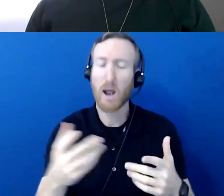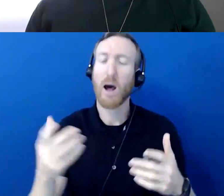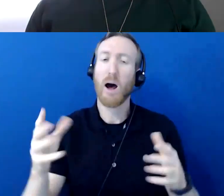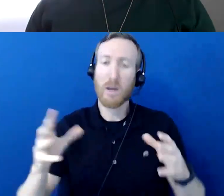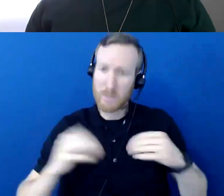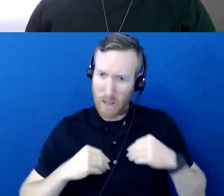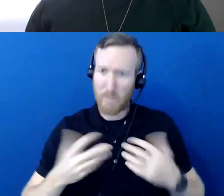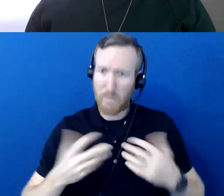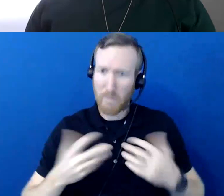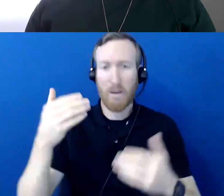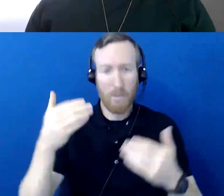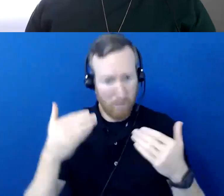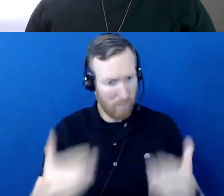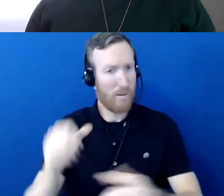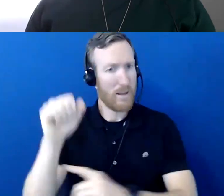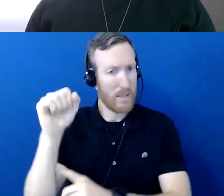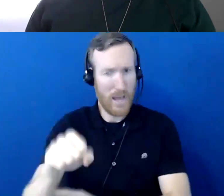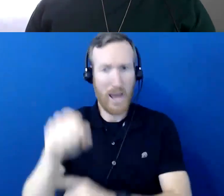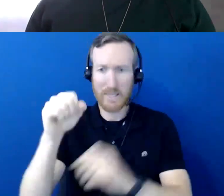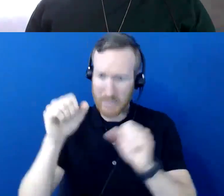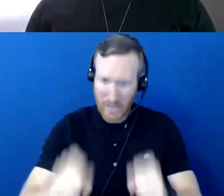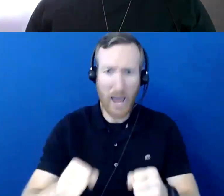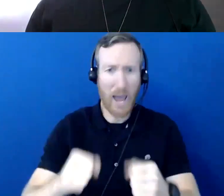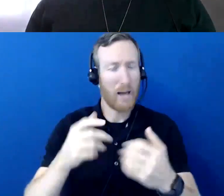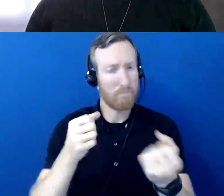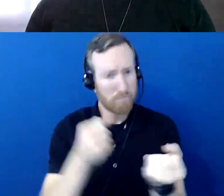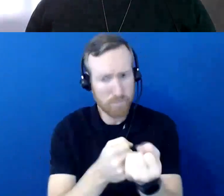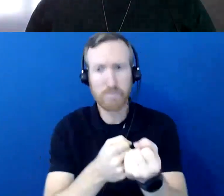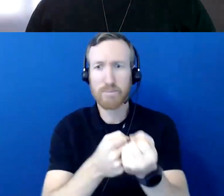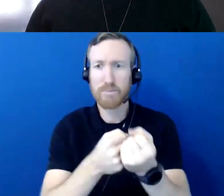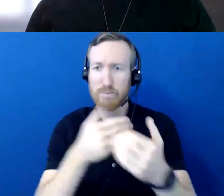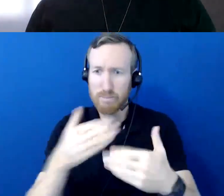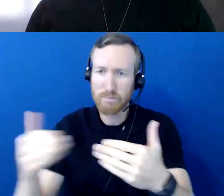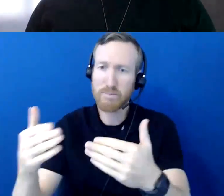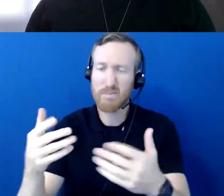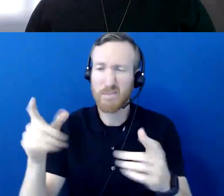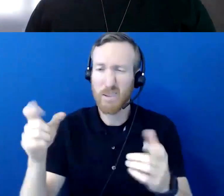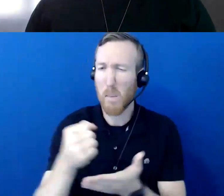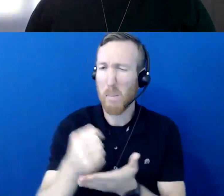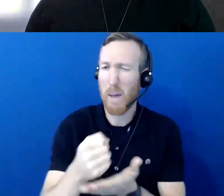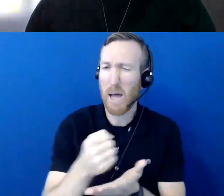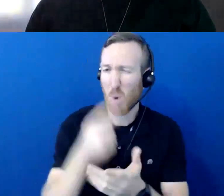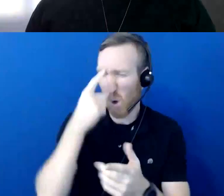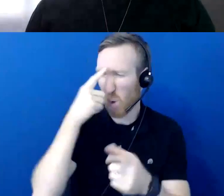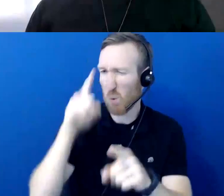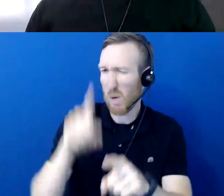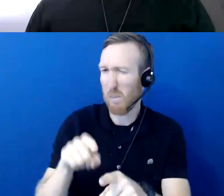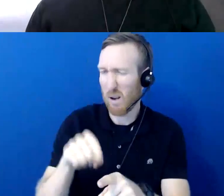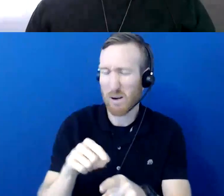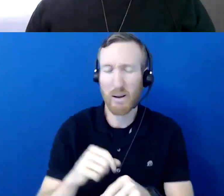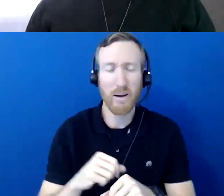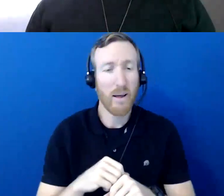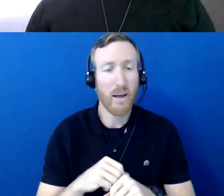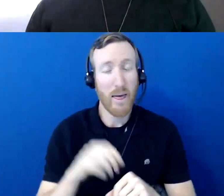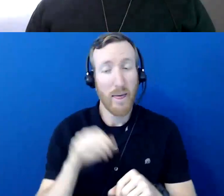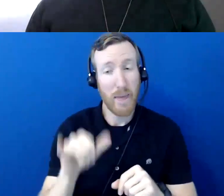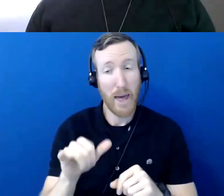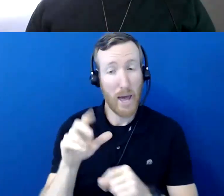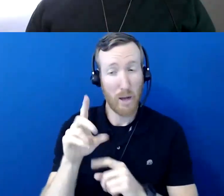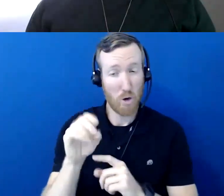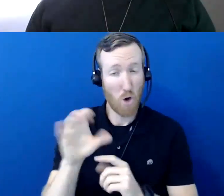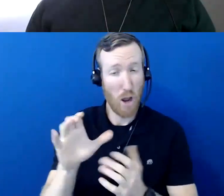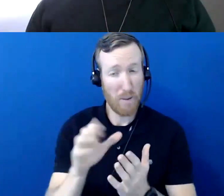that we are talking about. That's how you get to a passport agreement. And the passport documents that